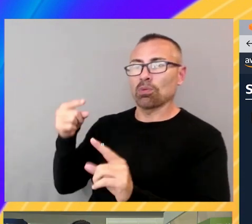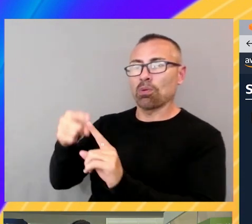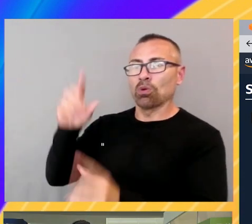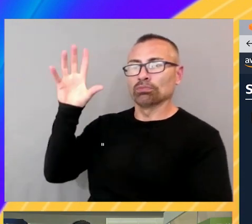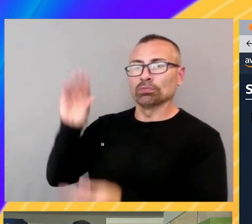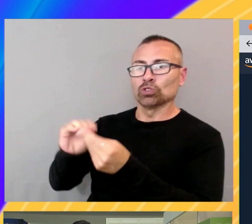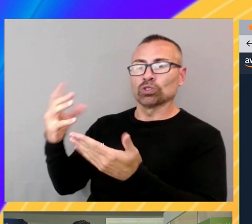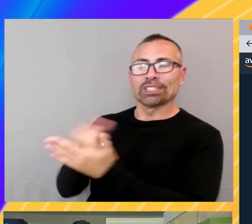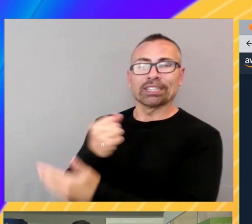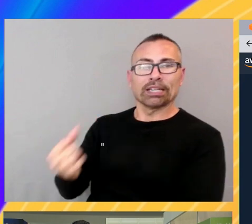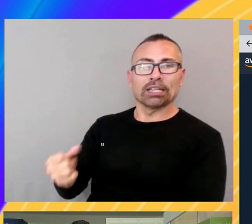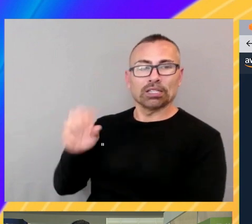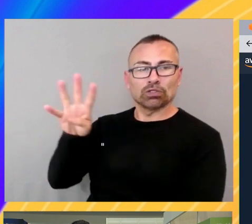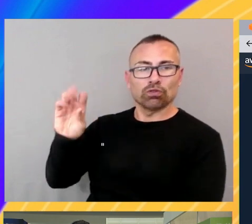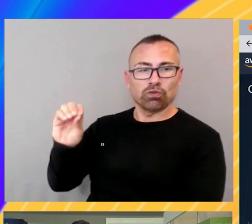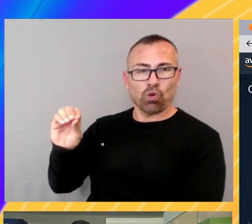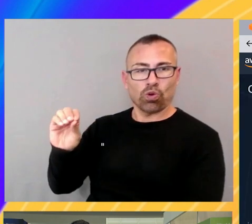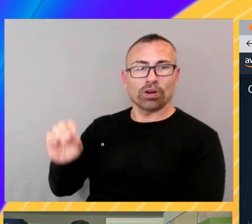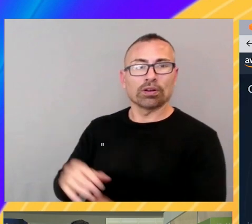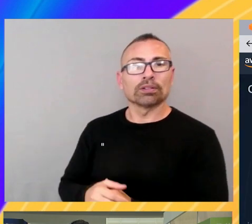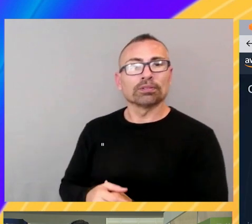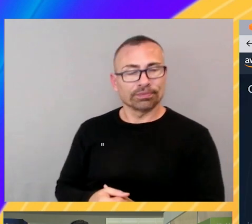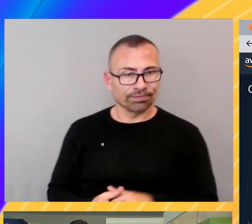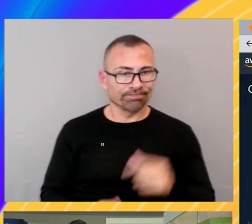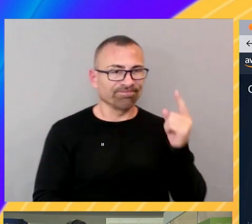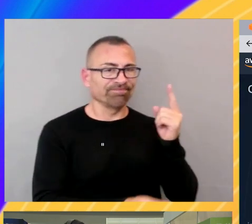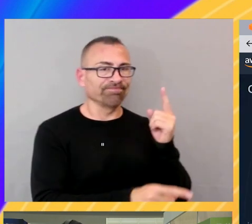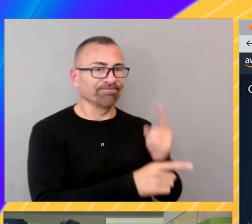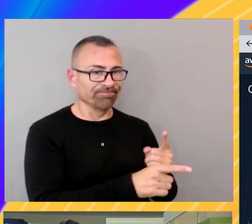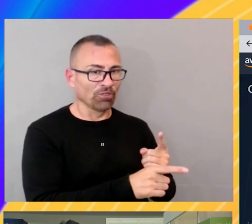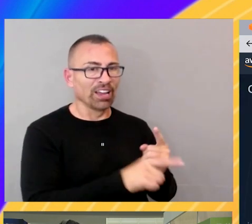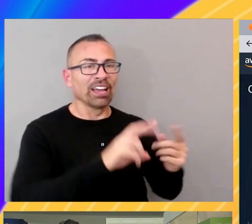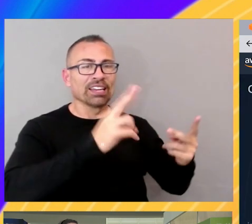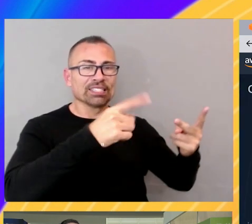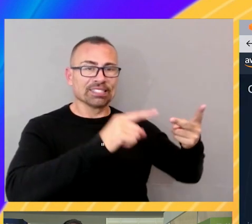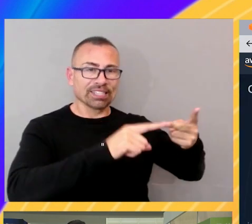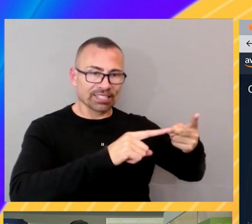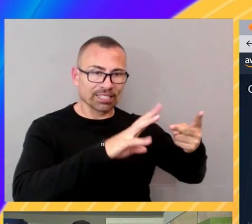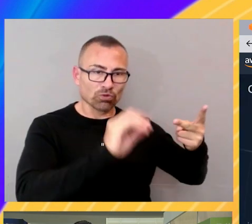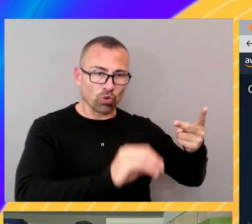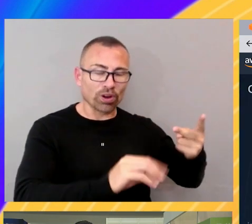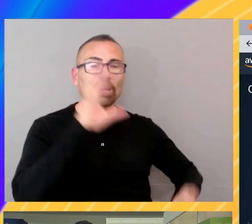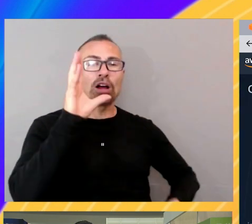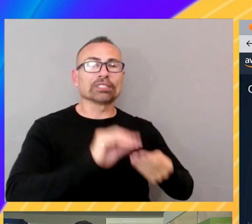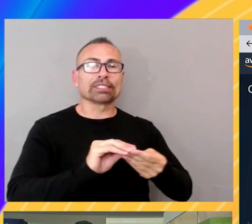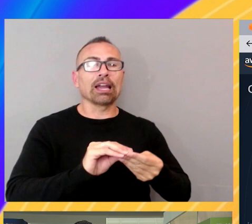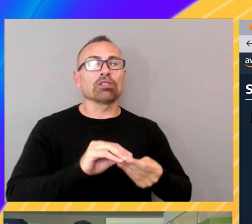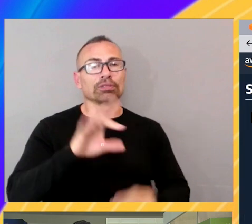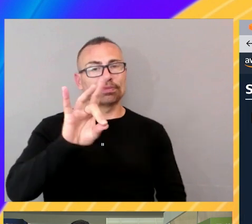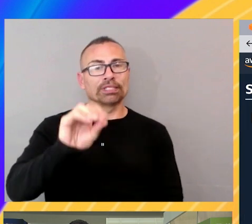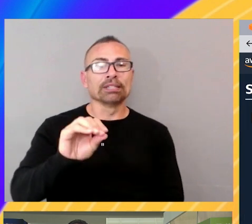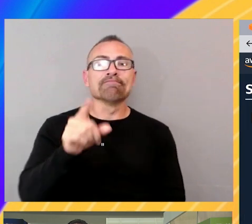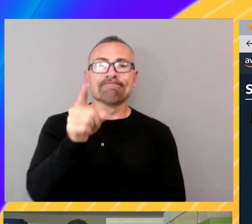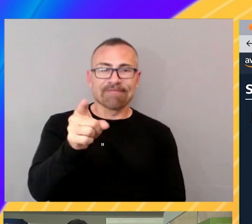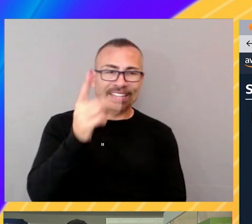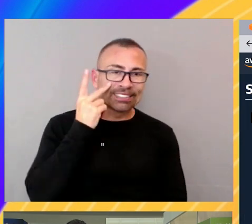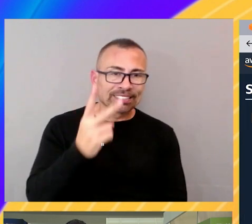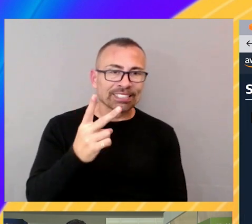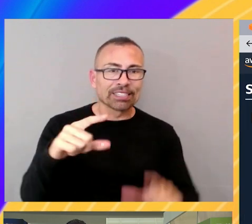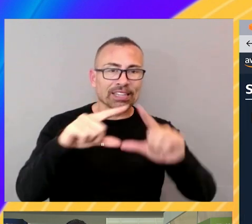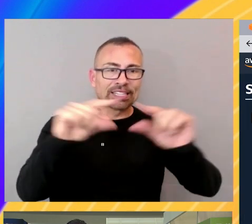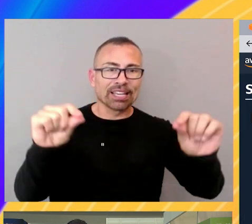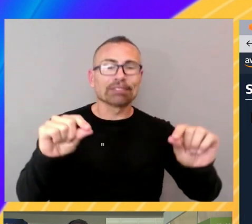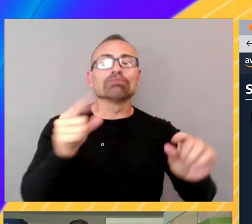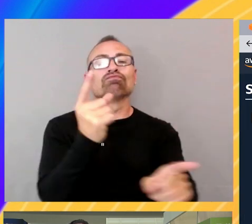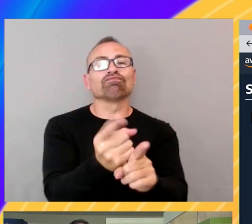40, which makes sense because if we go back over here, we can see that it's worth a total of 80. Yep. Got it, okay. So this is just one of the 5